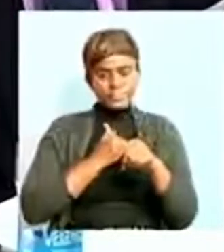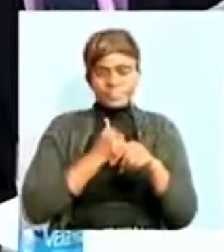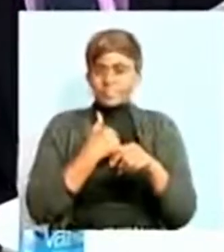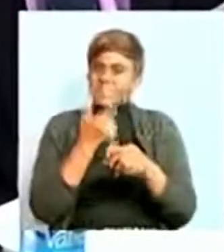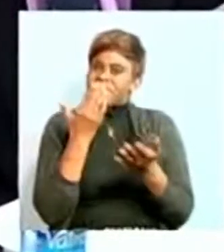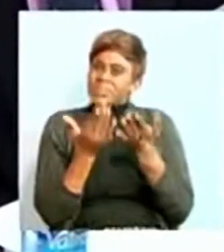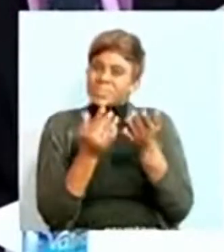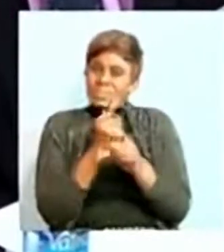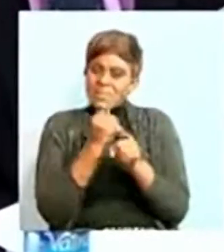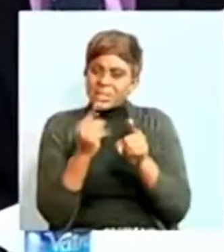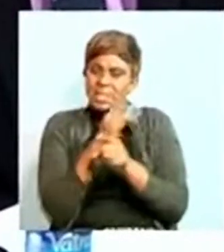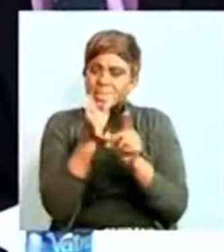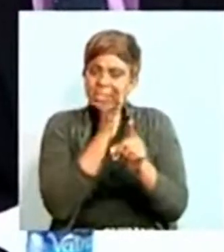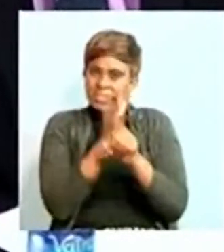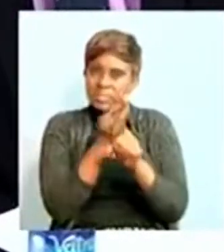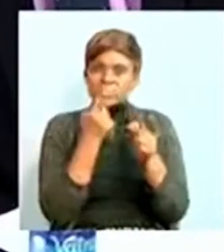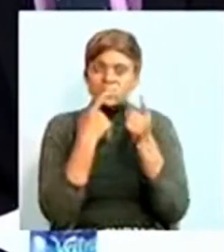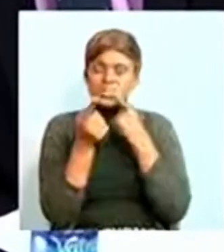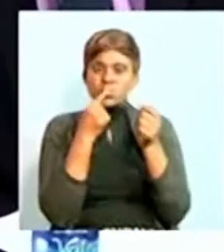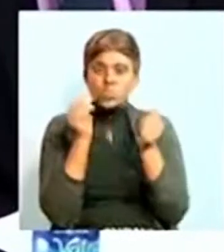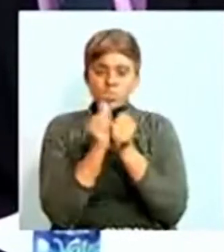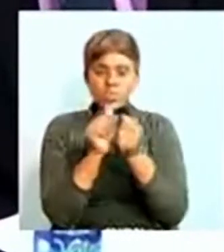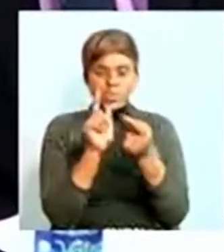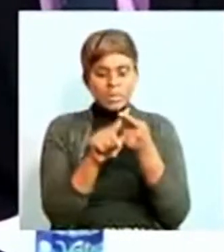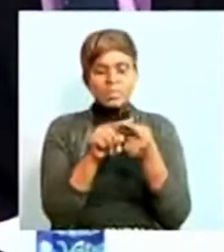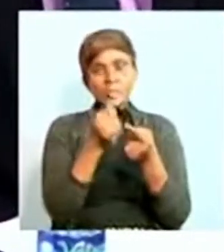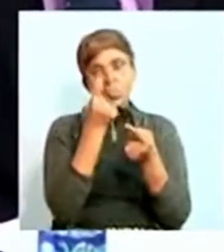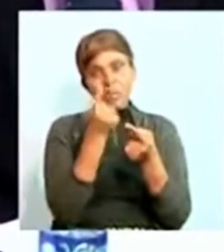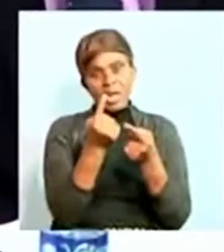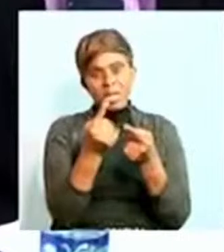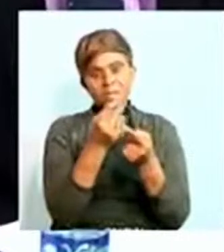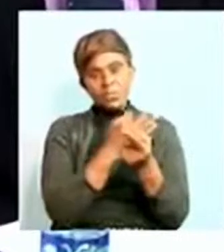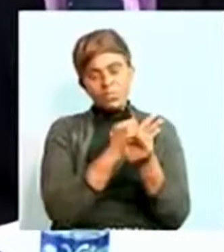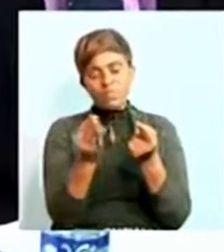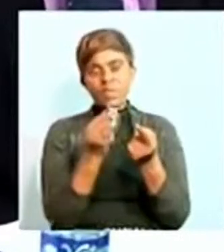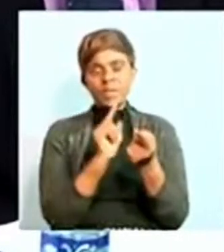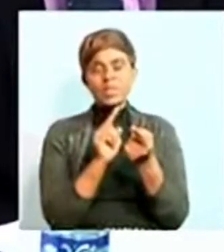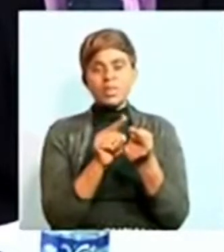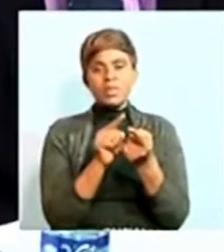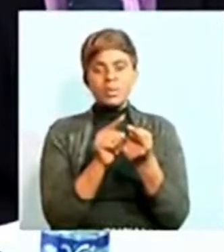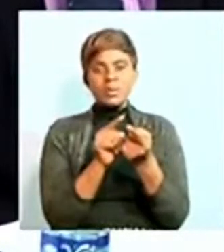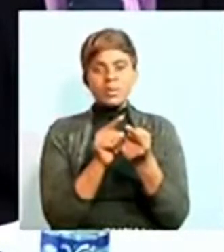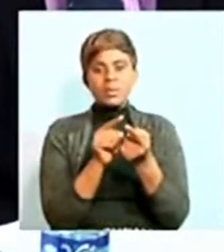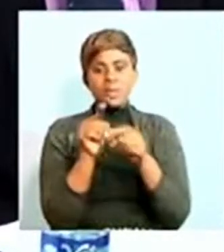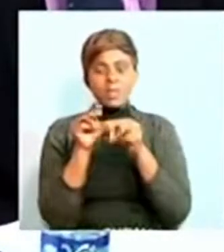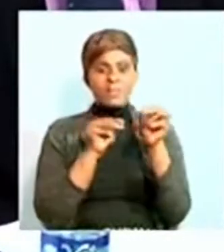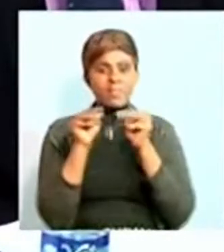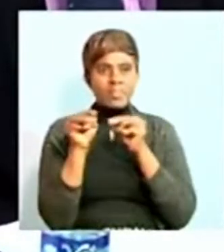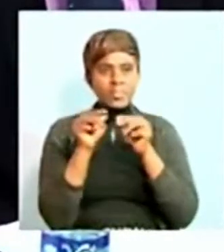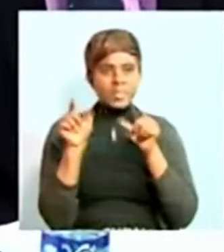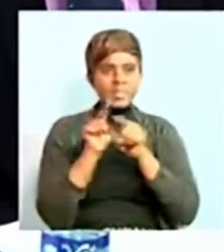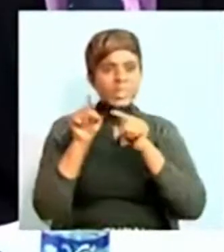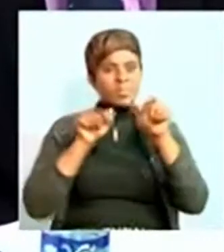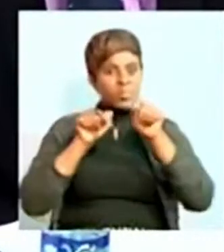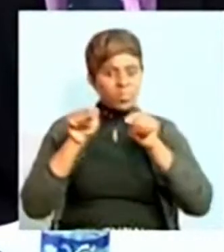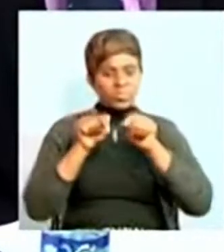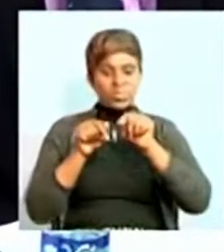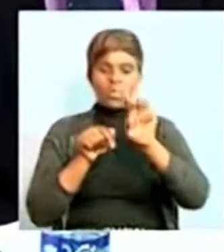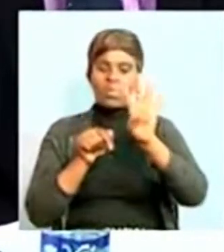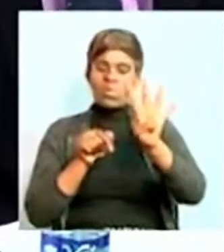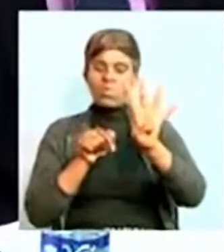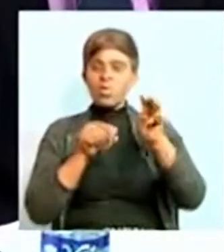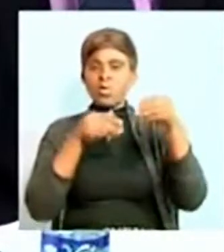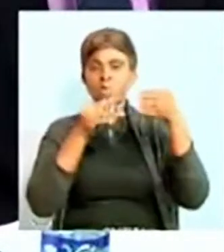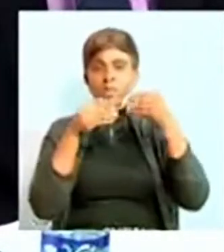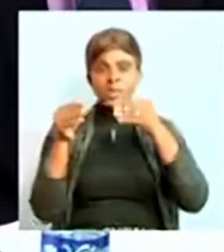just probably speak on the first one item, which is failure to manage and control four markets. I